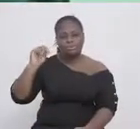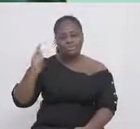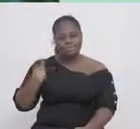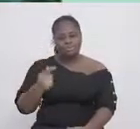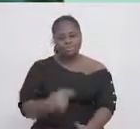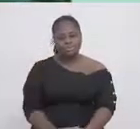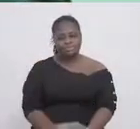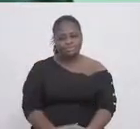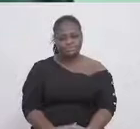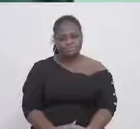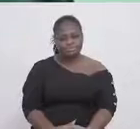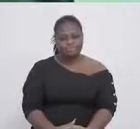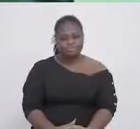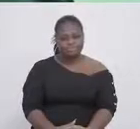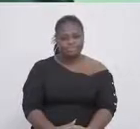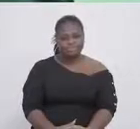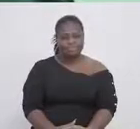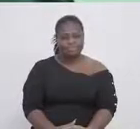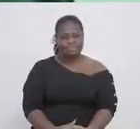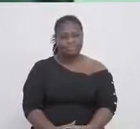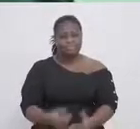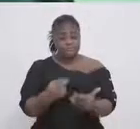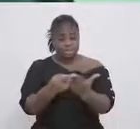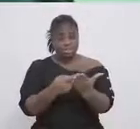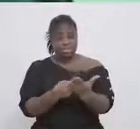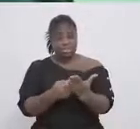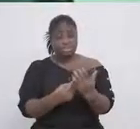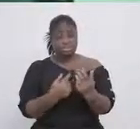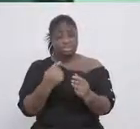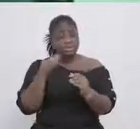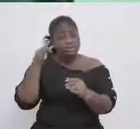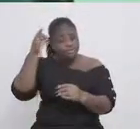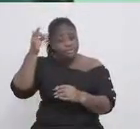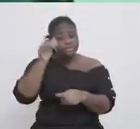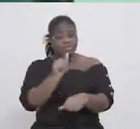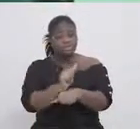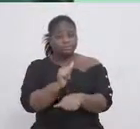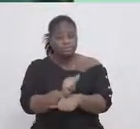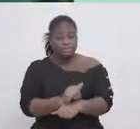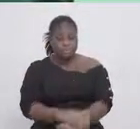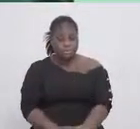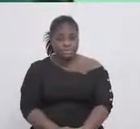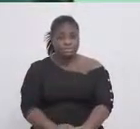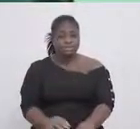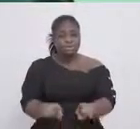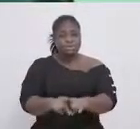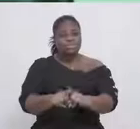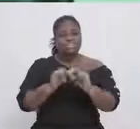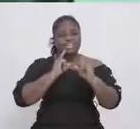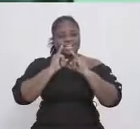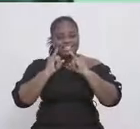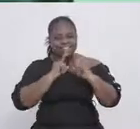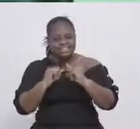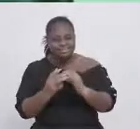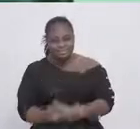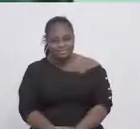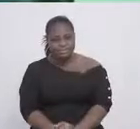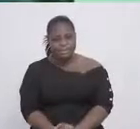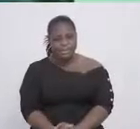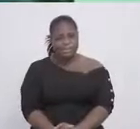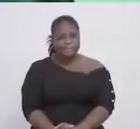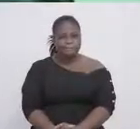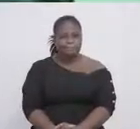on as well. We'll discuss the future of work. There's also an interview